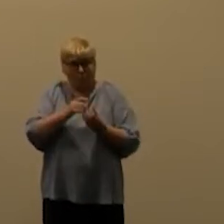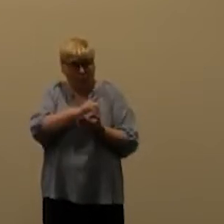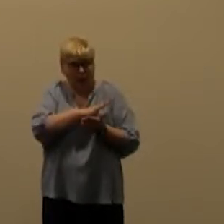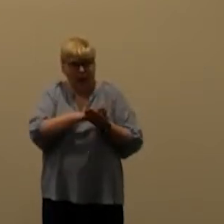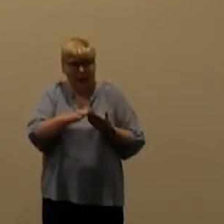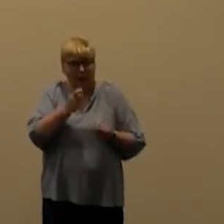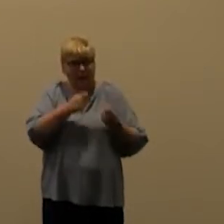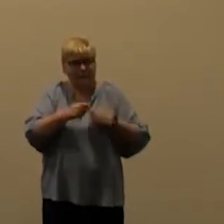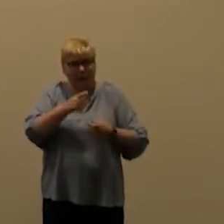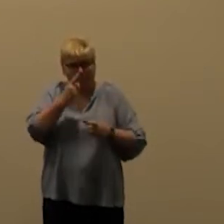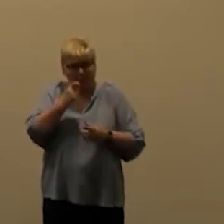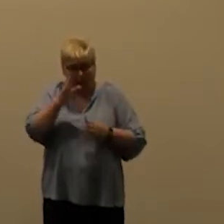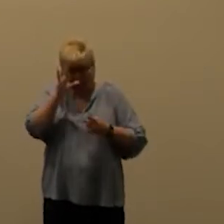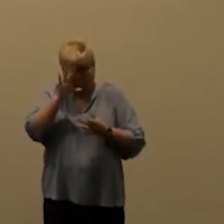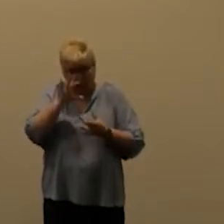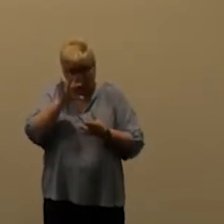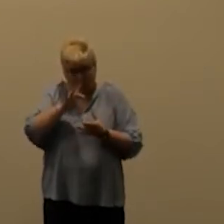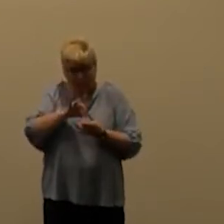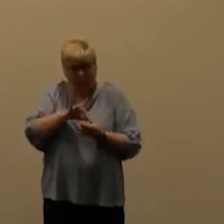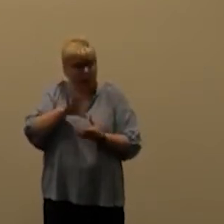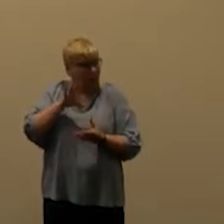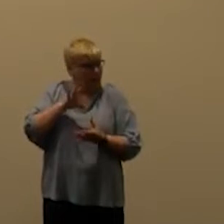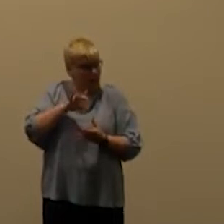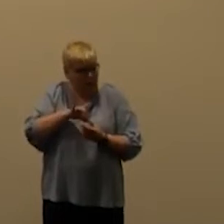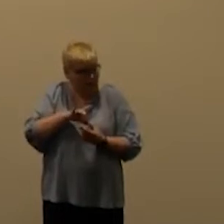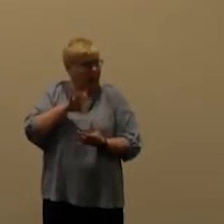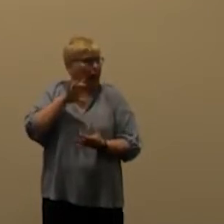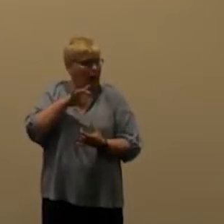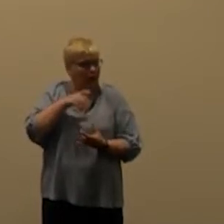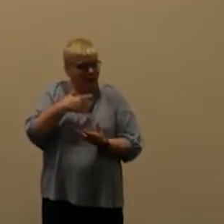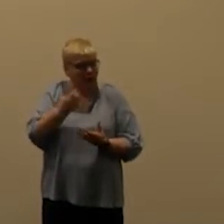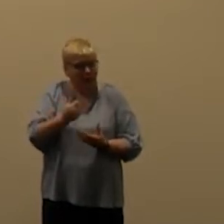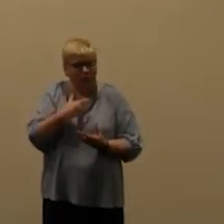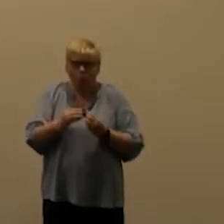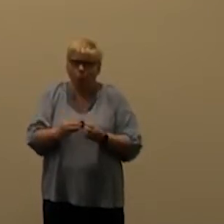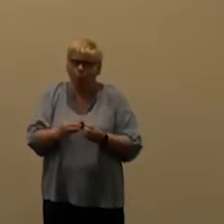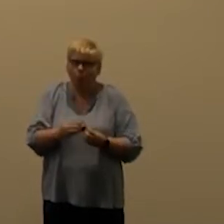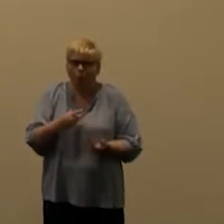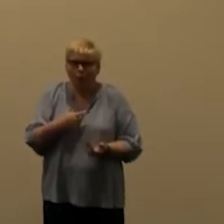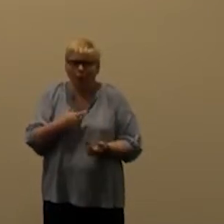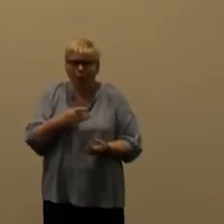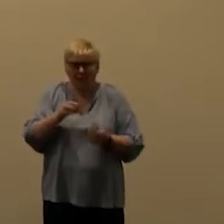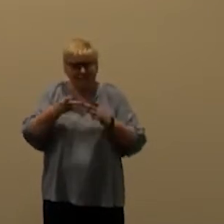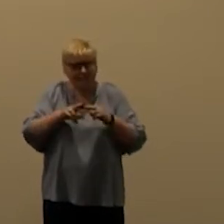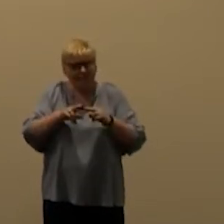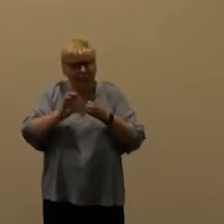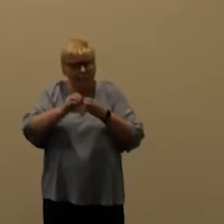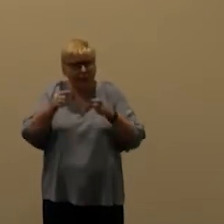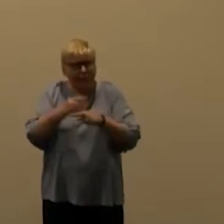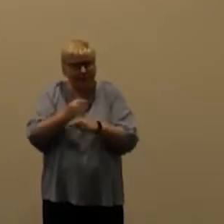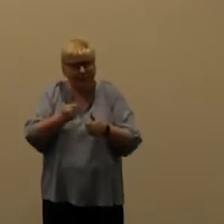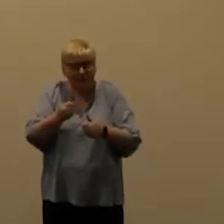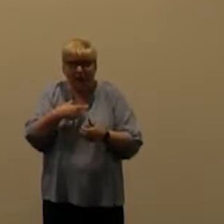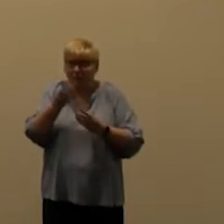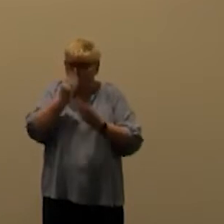been able to disconnect that and realize that I have inherent worth. And actually, making a mistake is okay. It's along with my pride. I've